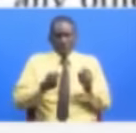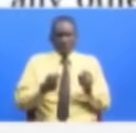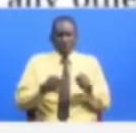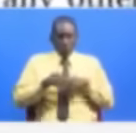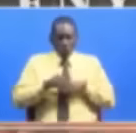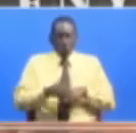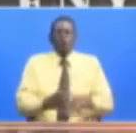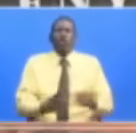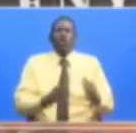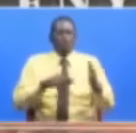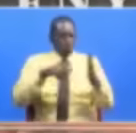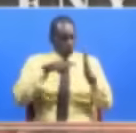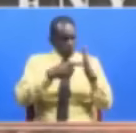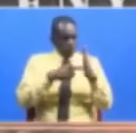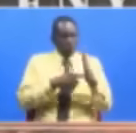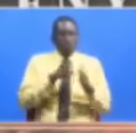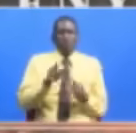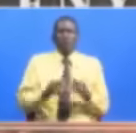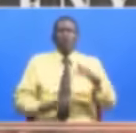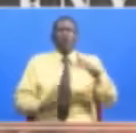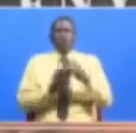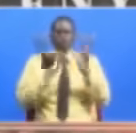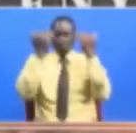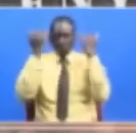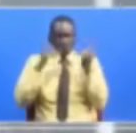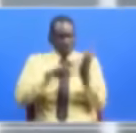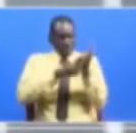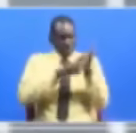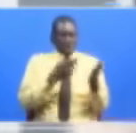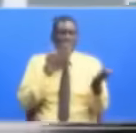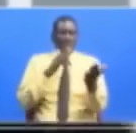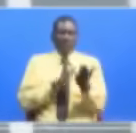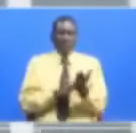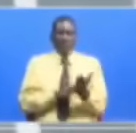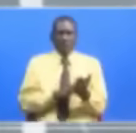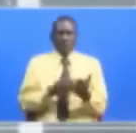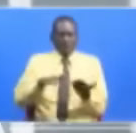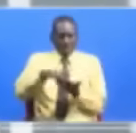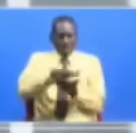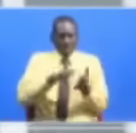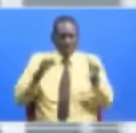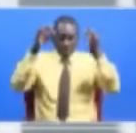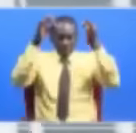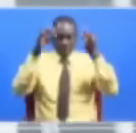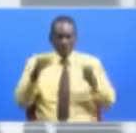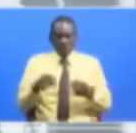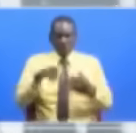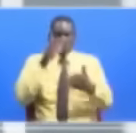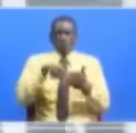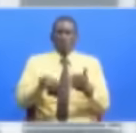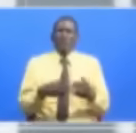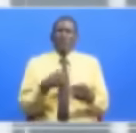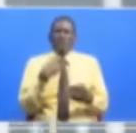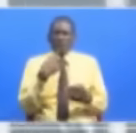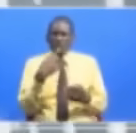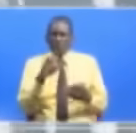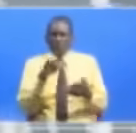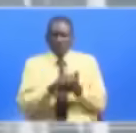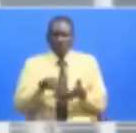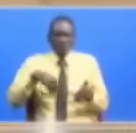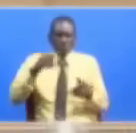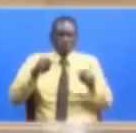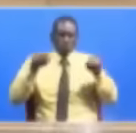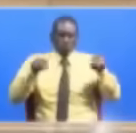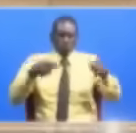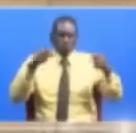his instructions. The Supreme Court Registrar's letter has based its decision on what is being termed as constant